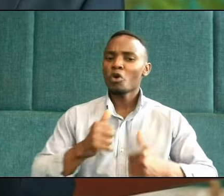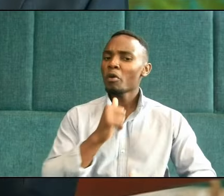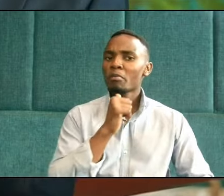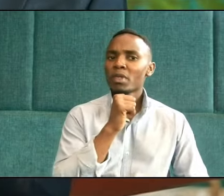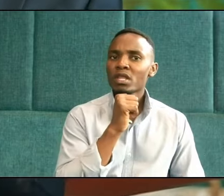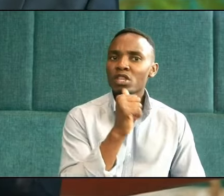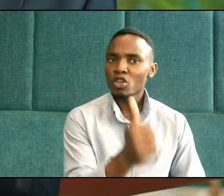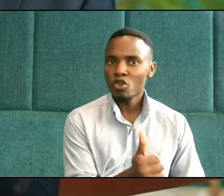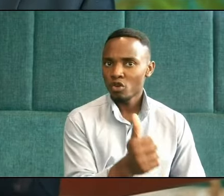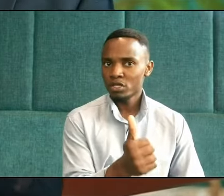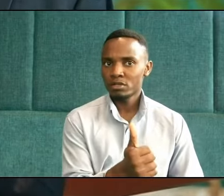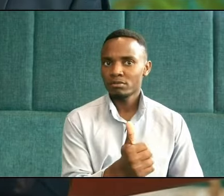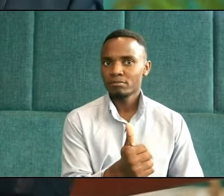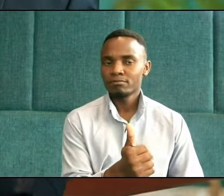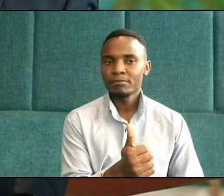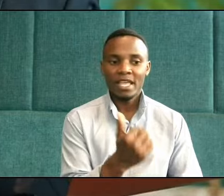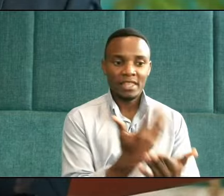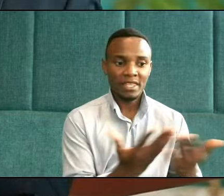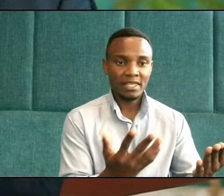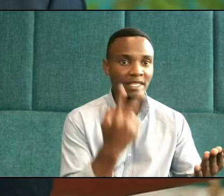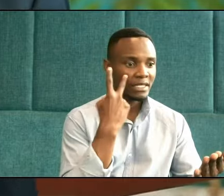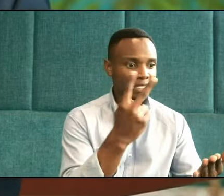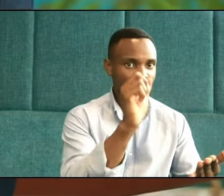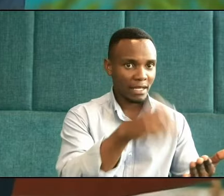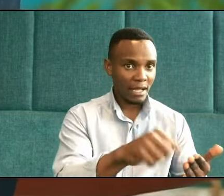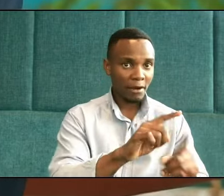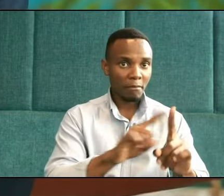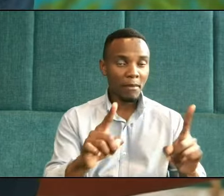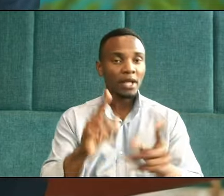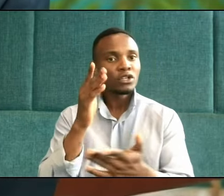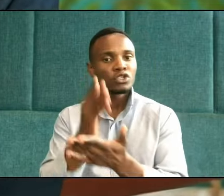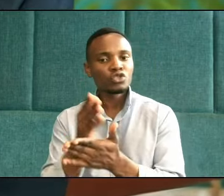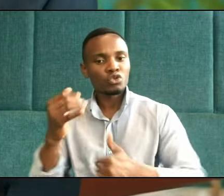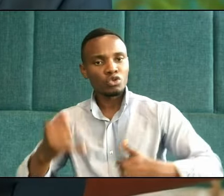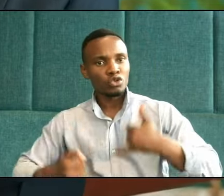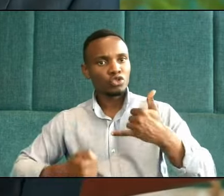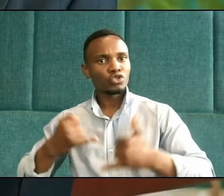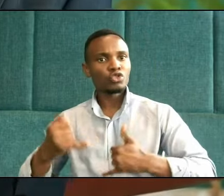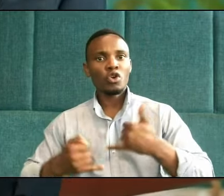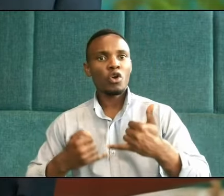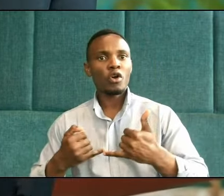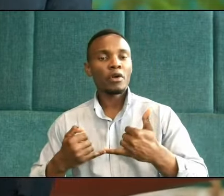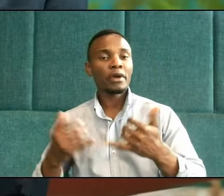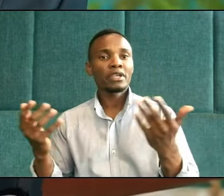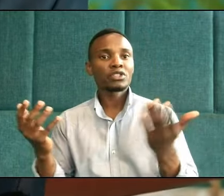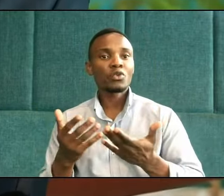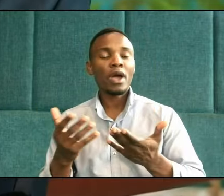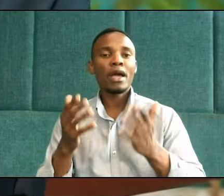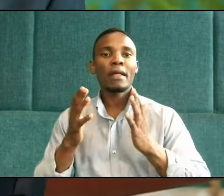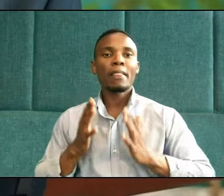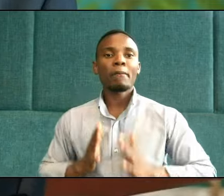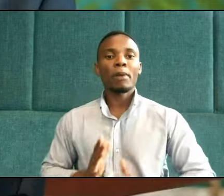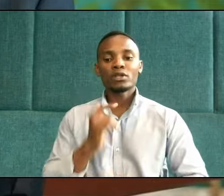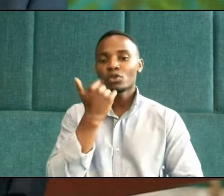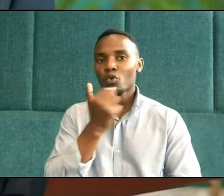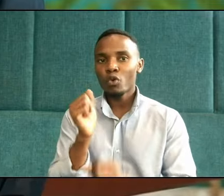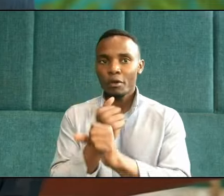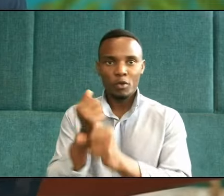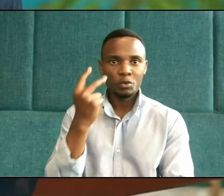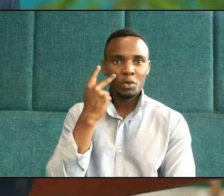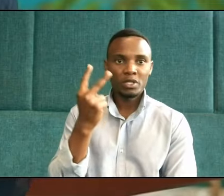not in what is seen, but it is in the one who is not seen, our